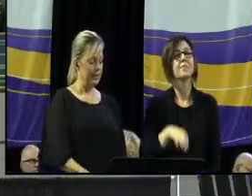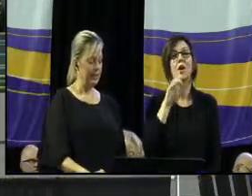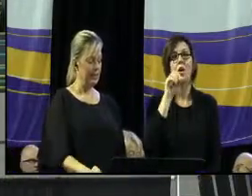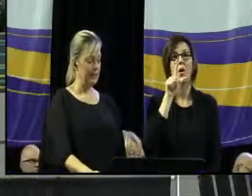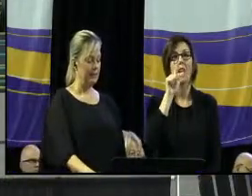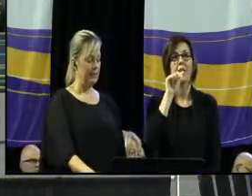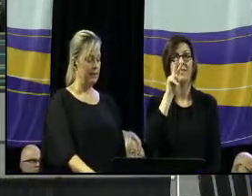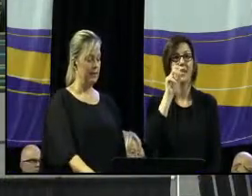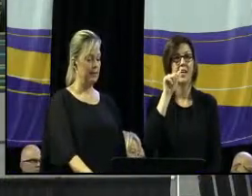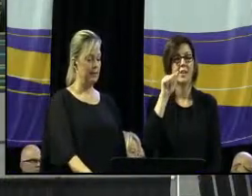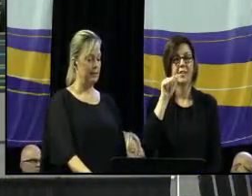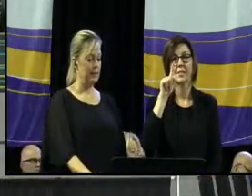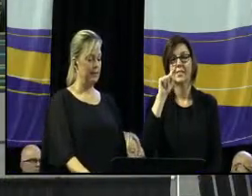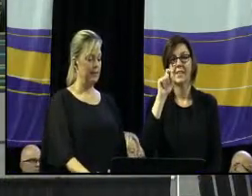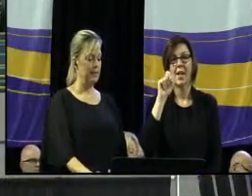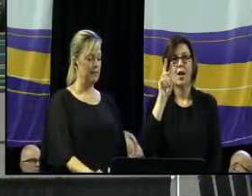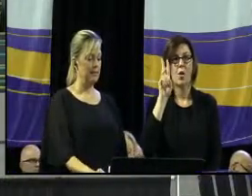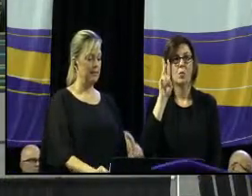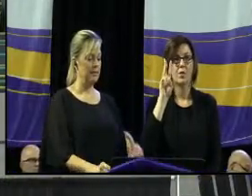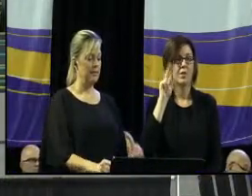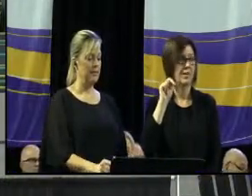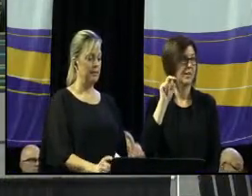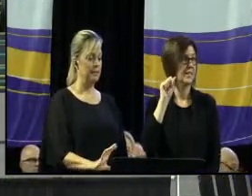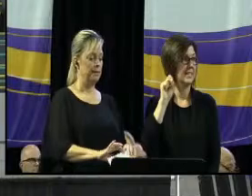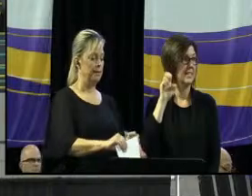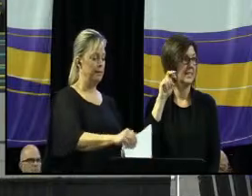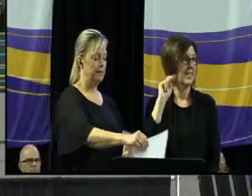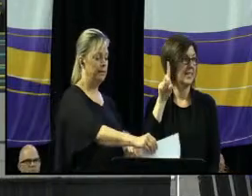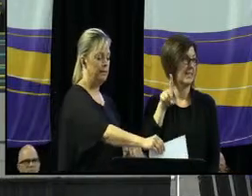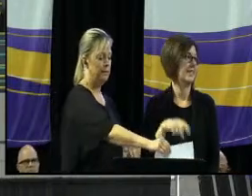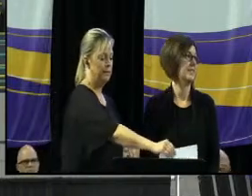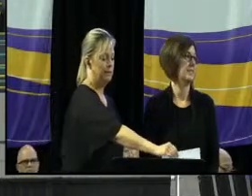Olivia Delaney Townsend.